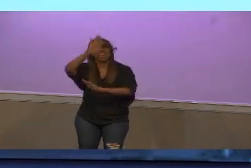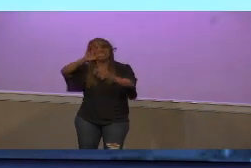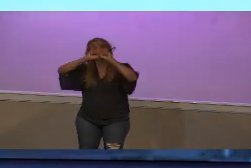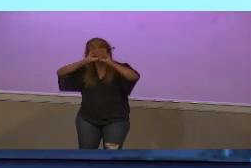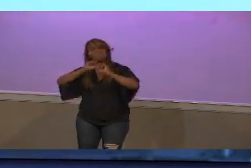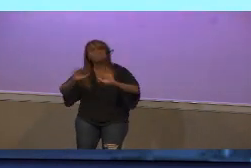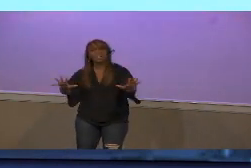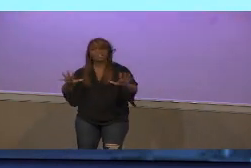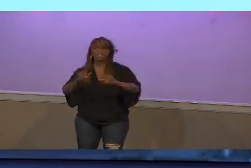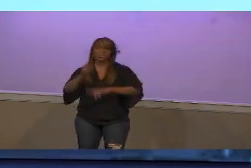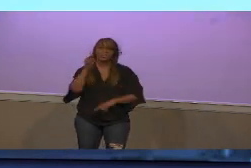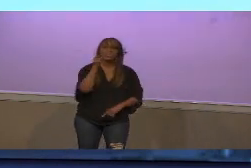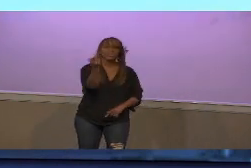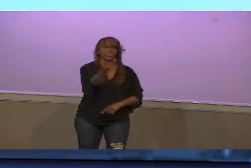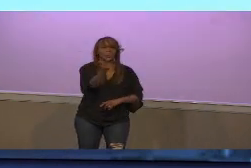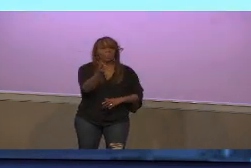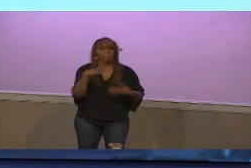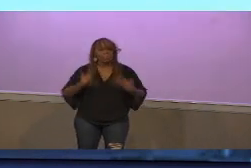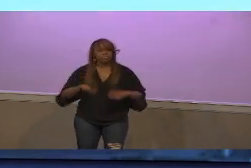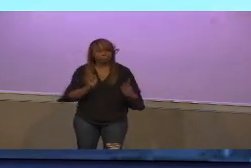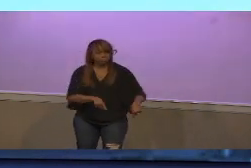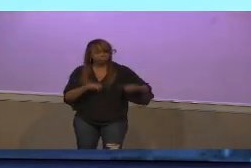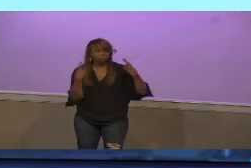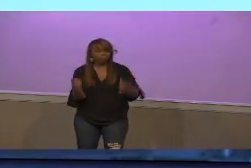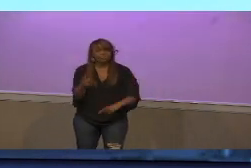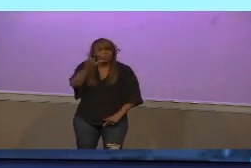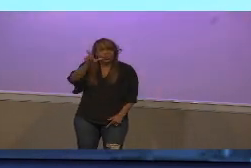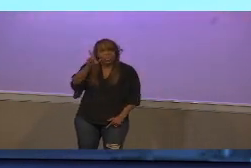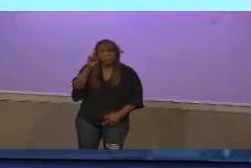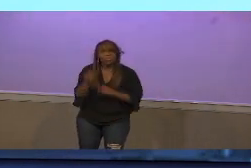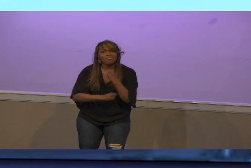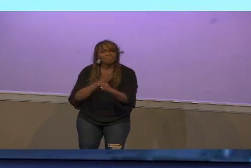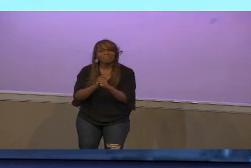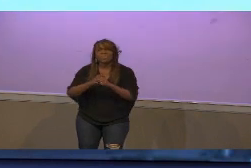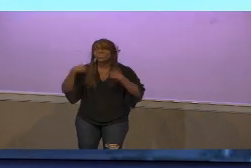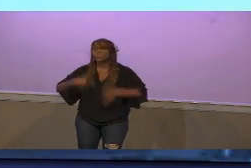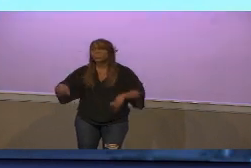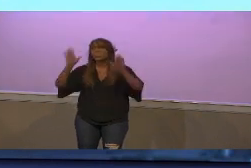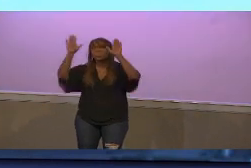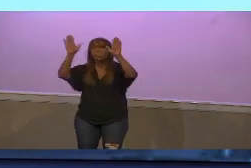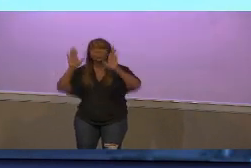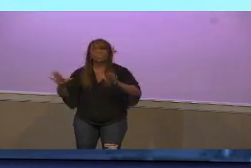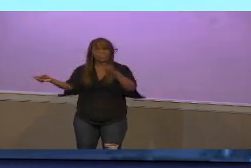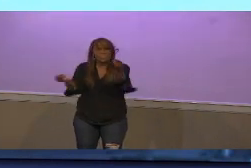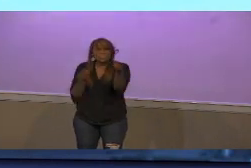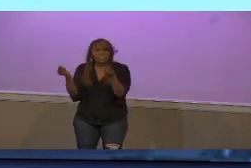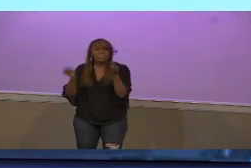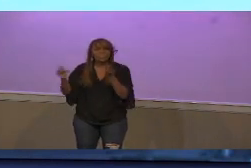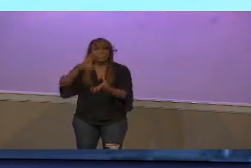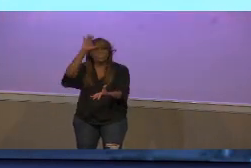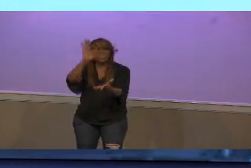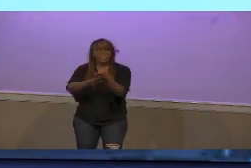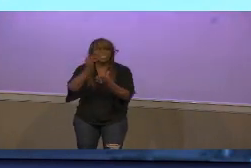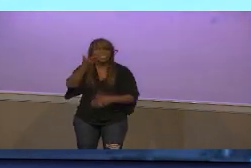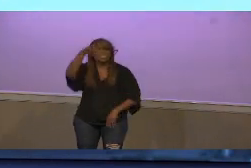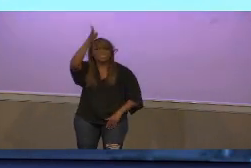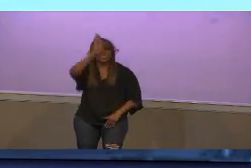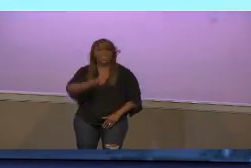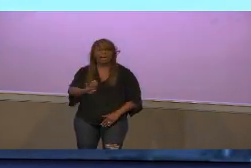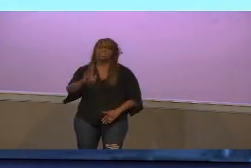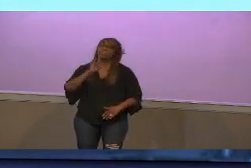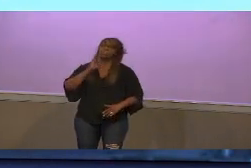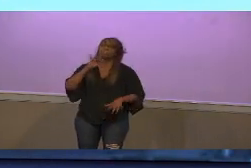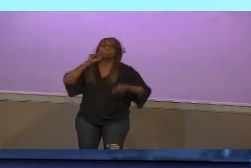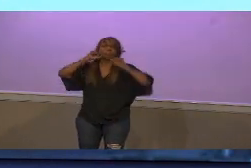you guys. And after 21 years of doing wonderful ministry, we believe that God's going to even a